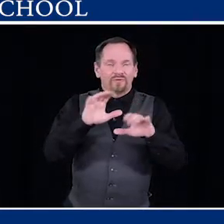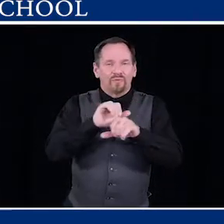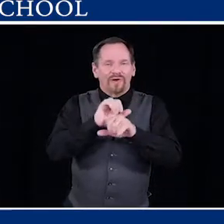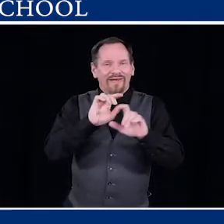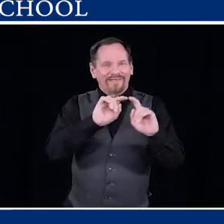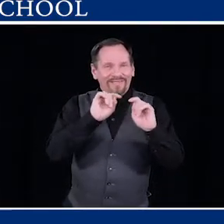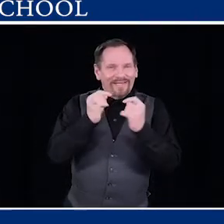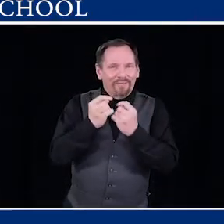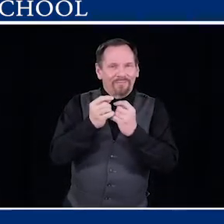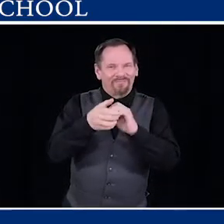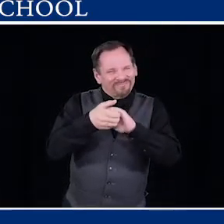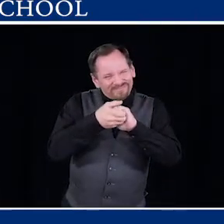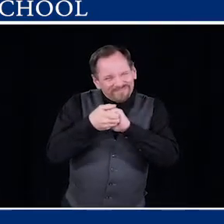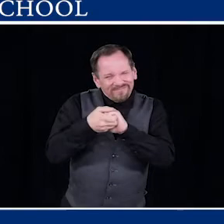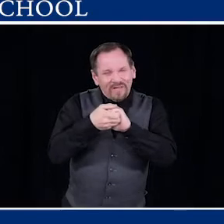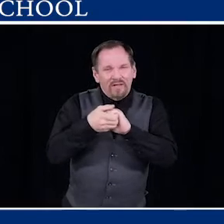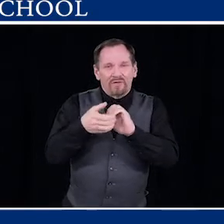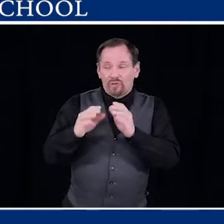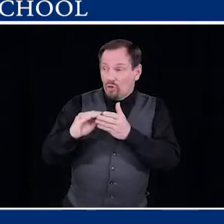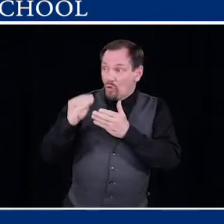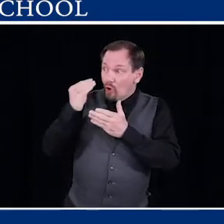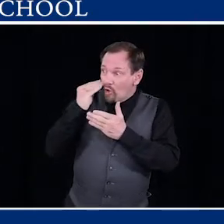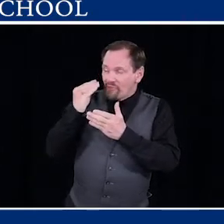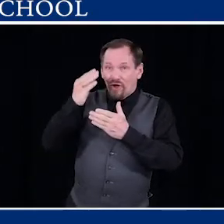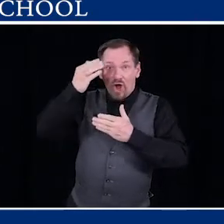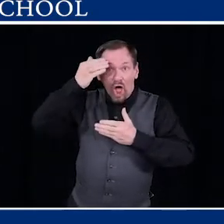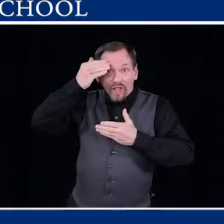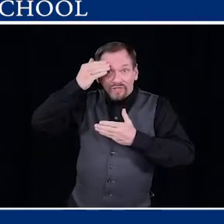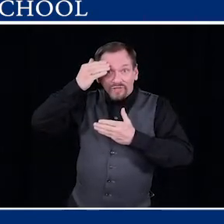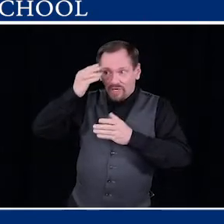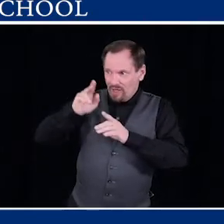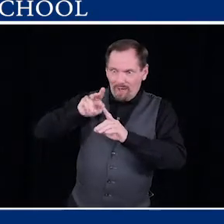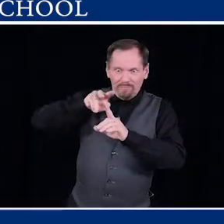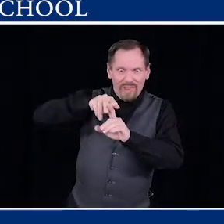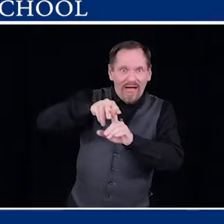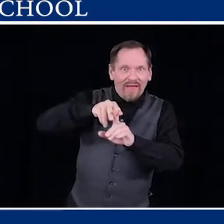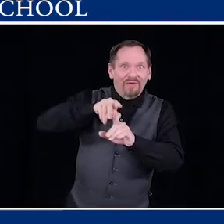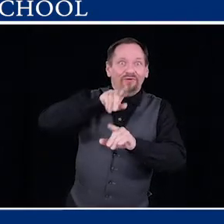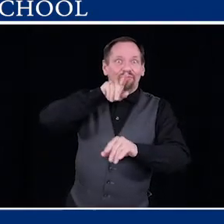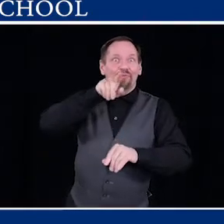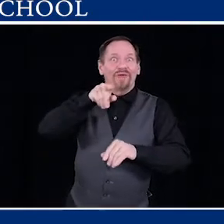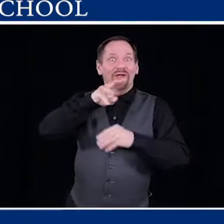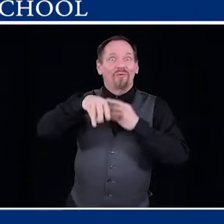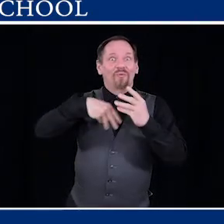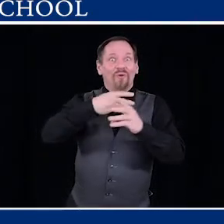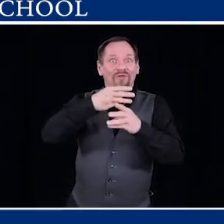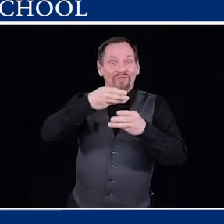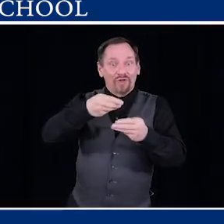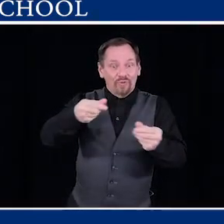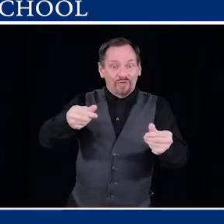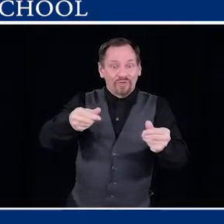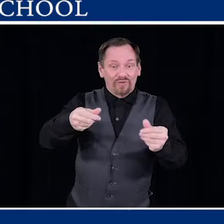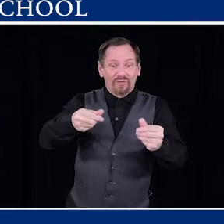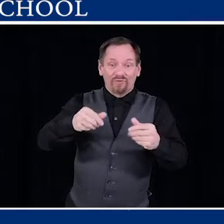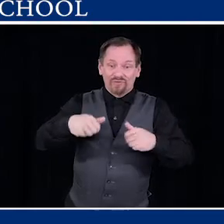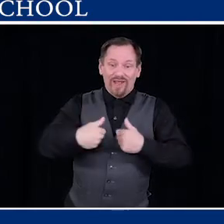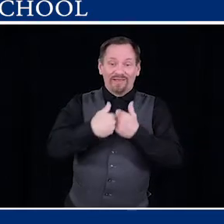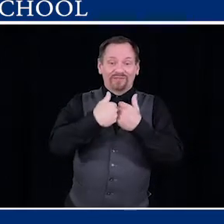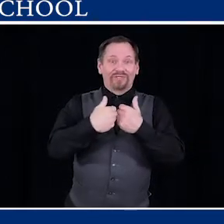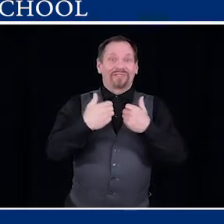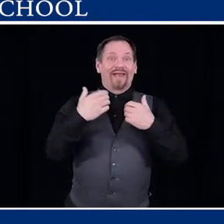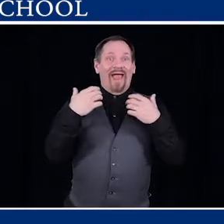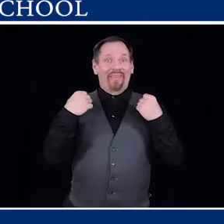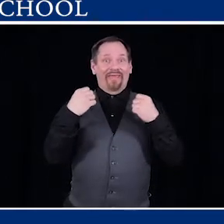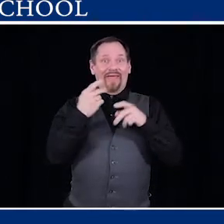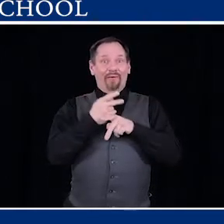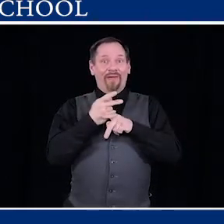use the knowledge we got from lab, the knowledge we've taken from class, and integrate it in developing these real-world solutions to obstacles in